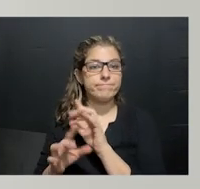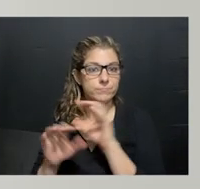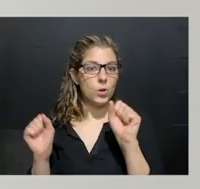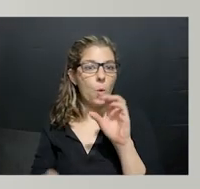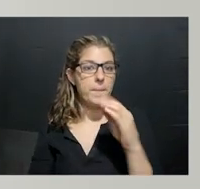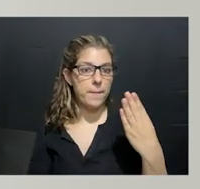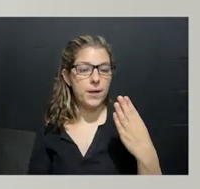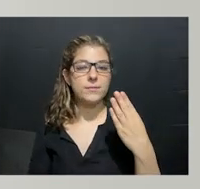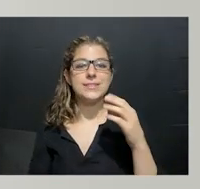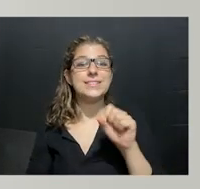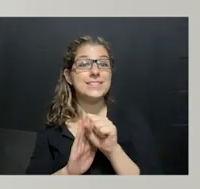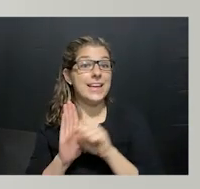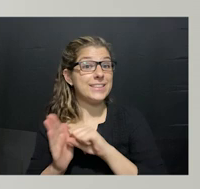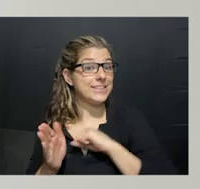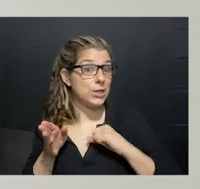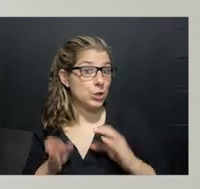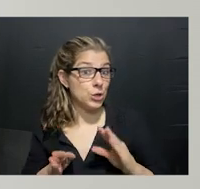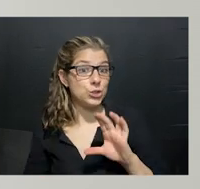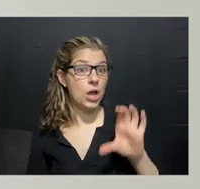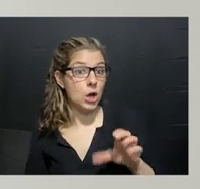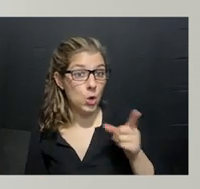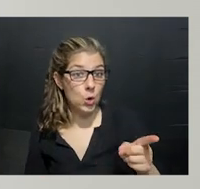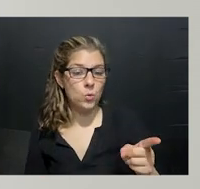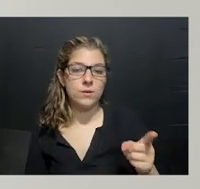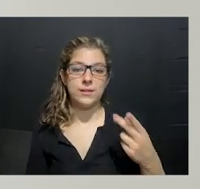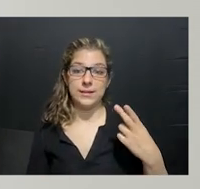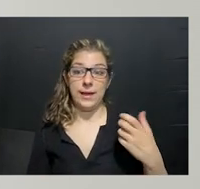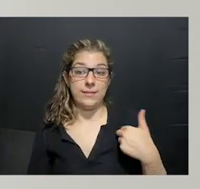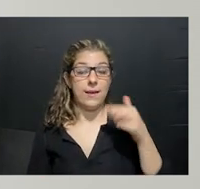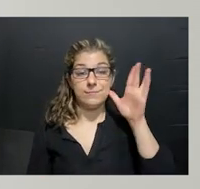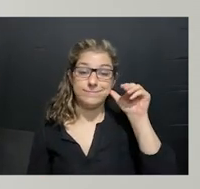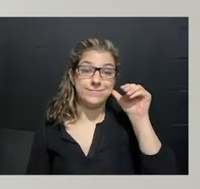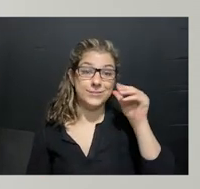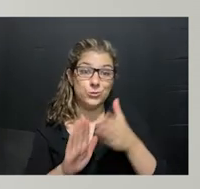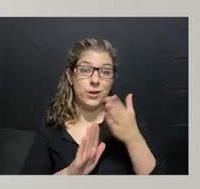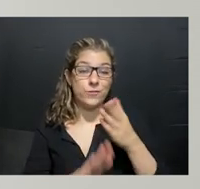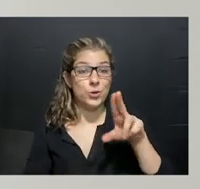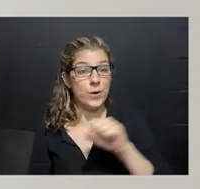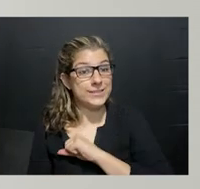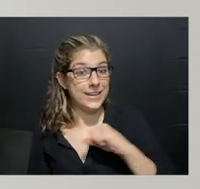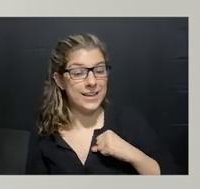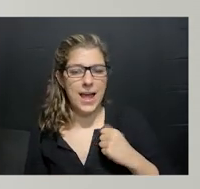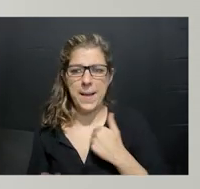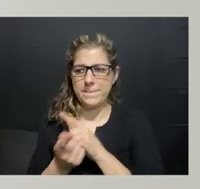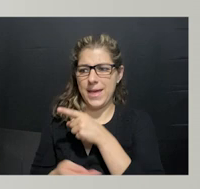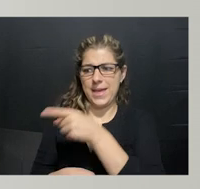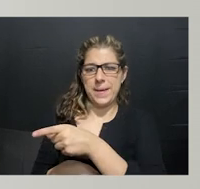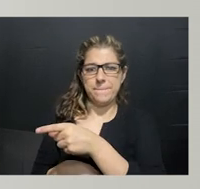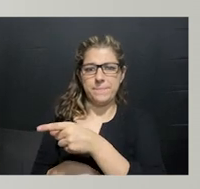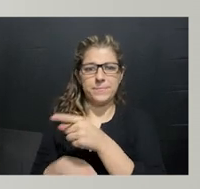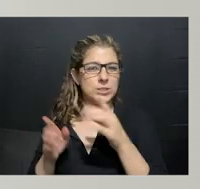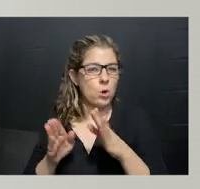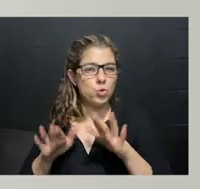President Obama, he was a state senator in Chicago who had the audacity to run for U.S. Senate. I met him in